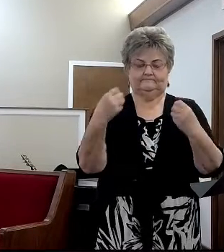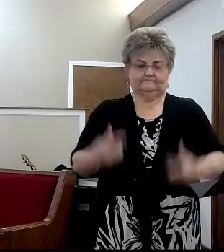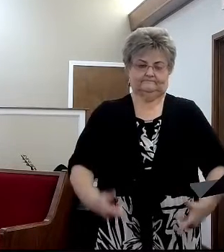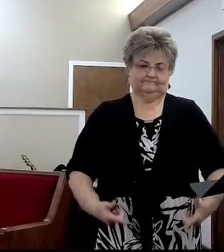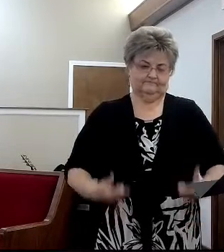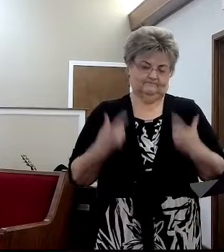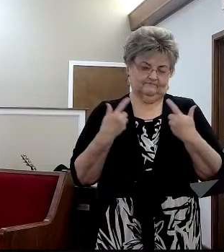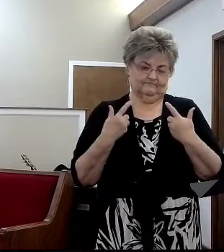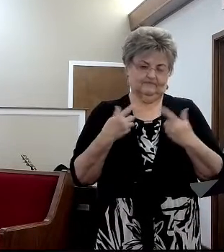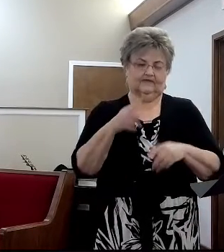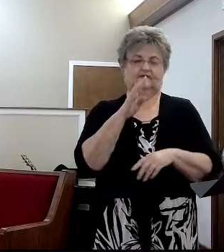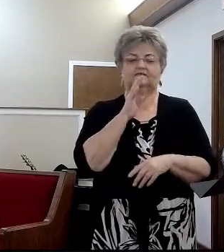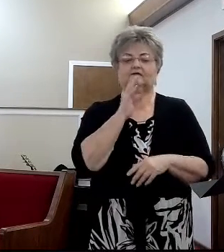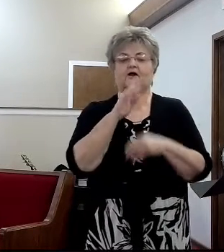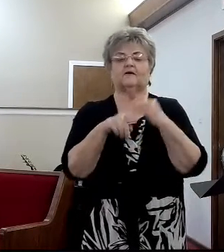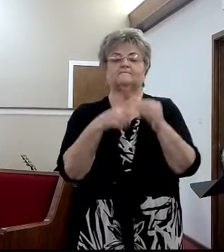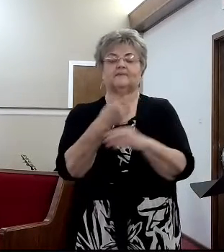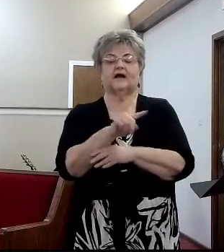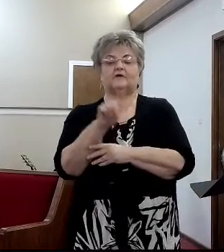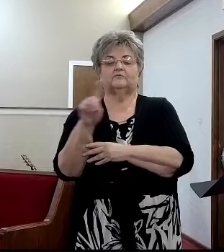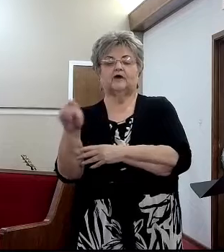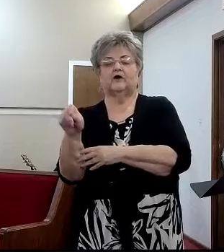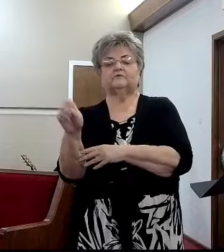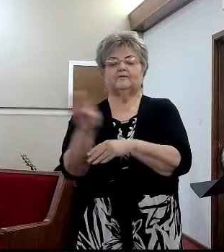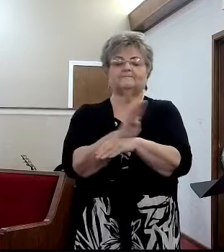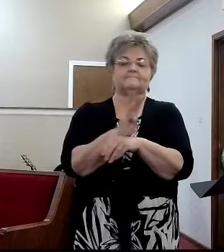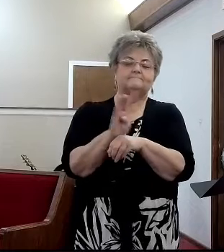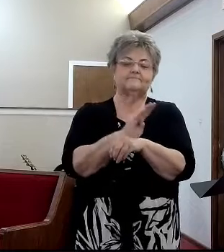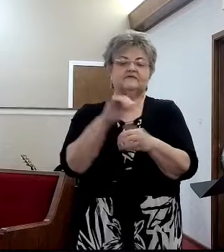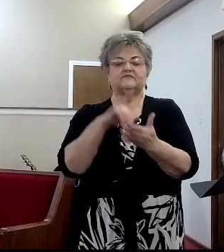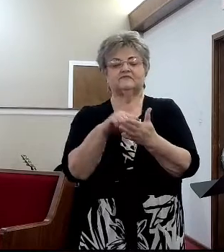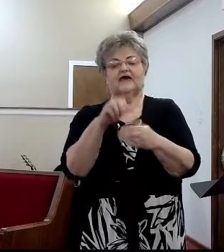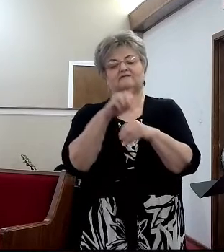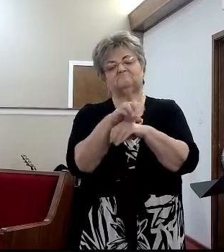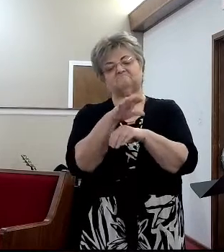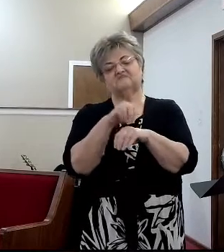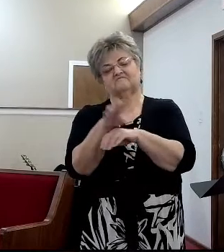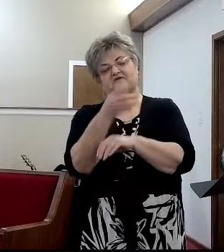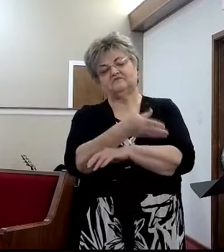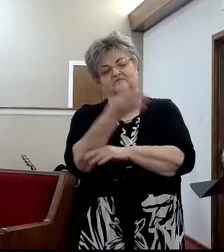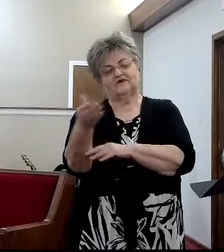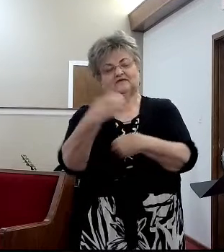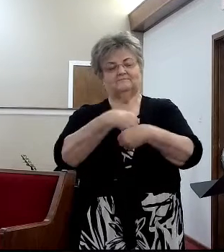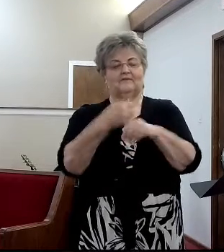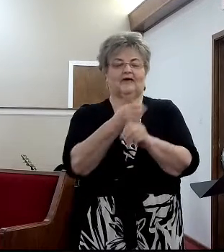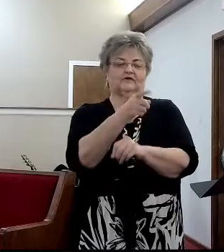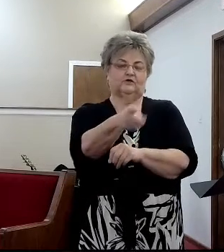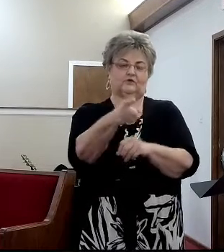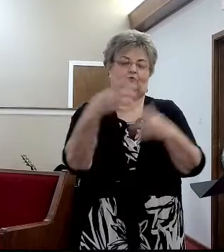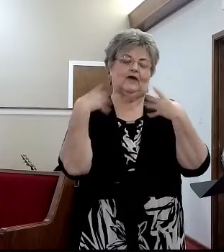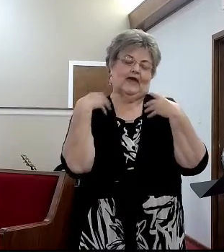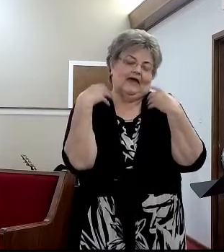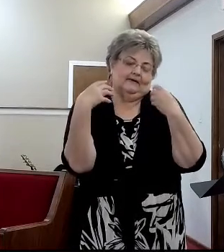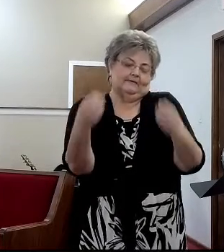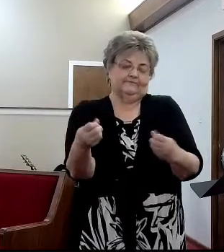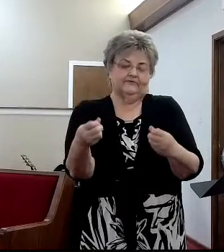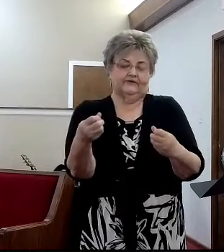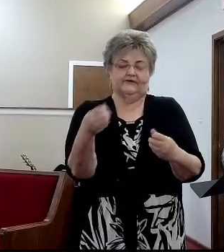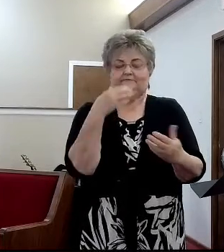we talked about those companies that advertise the things that are going to make you healthy or make you fit.